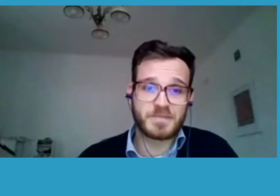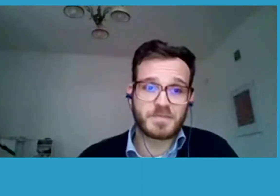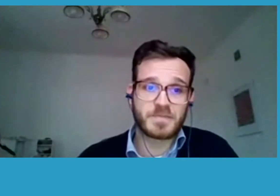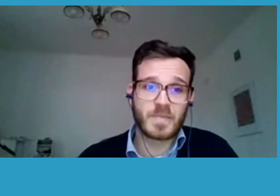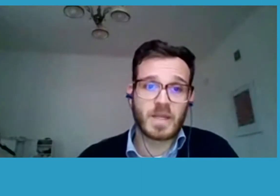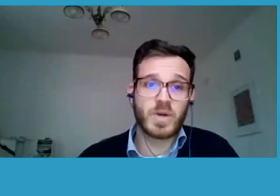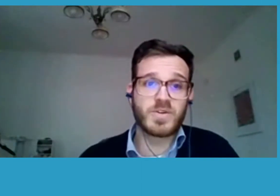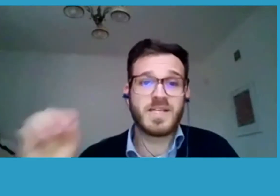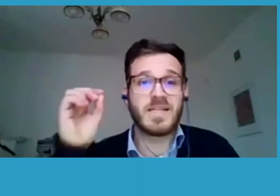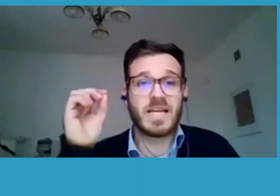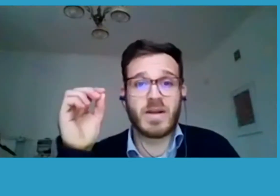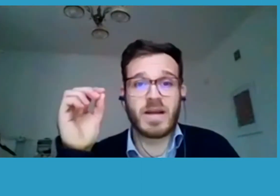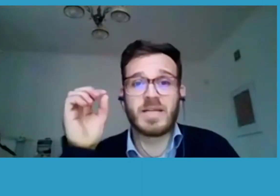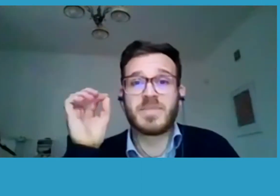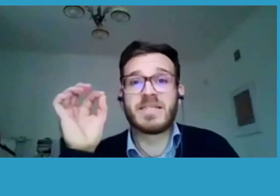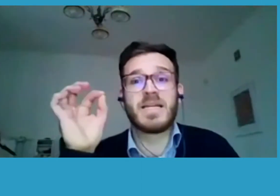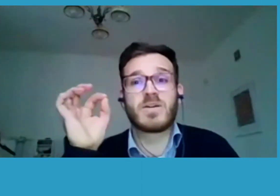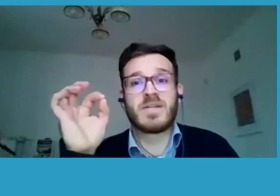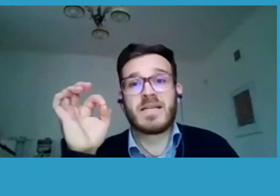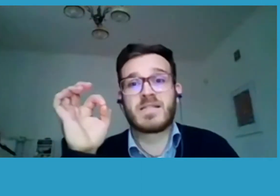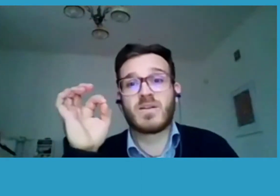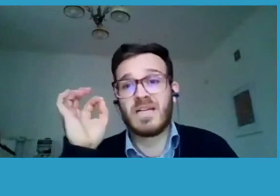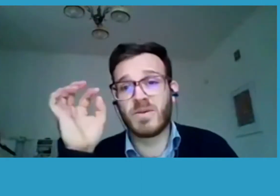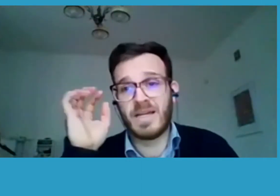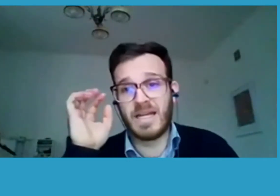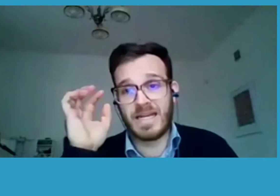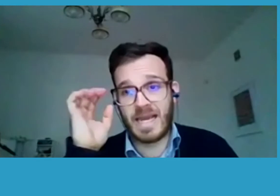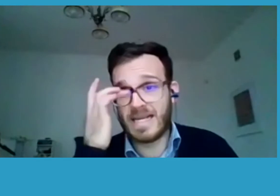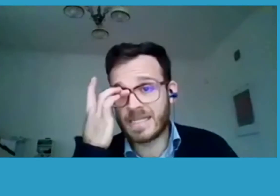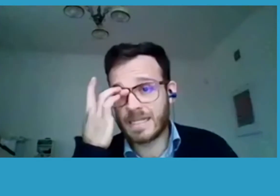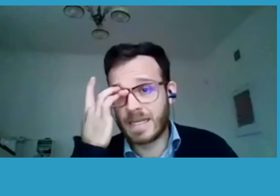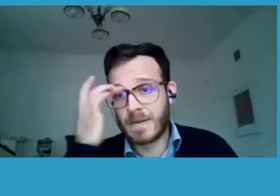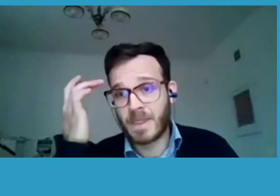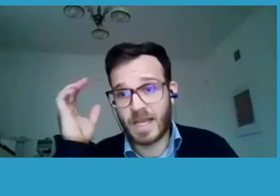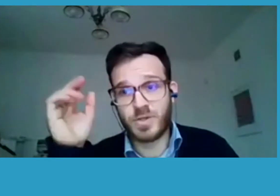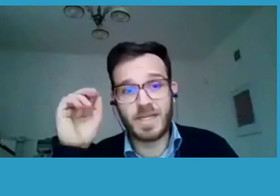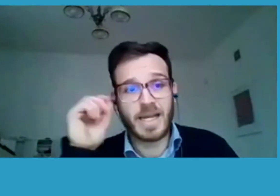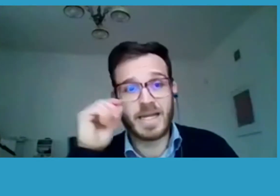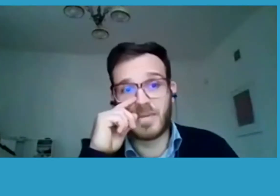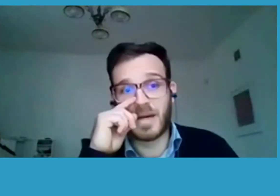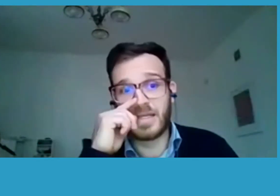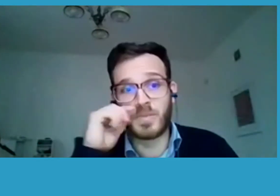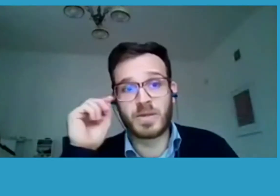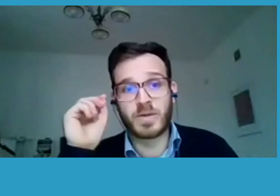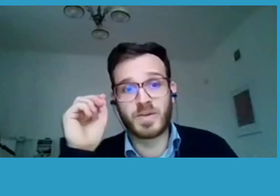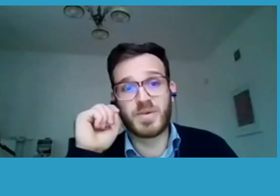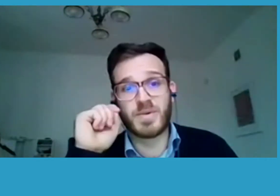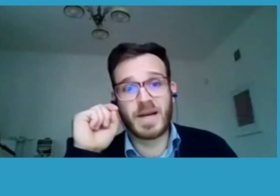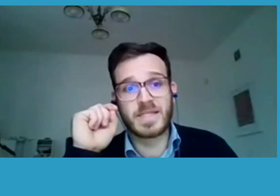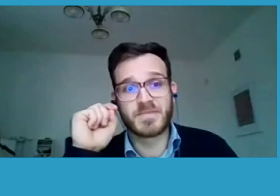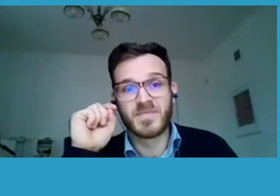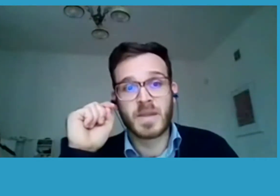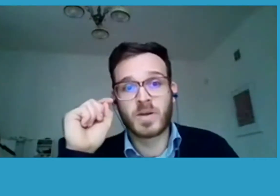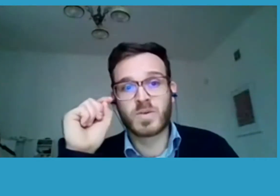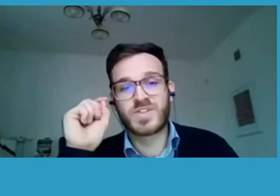crimes. We're addressing the area in the particular context of a Lithuanian case adjudicated by the European Court of